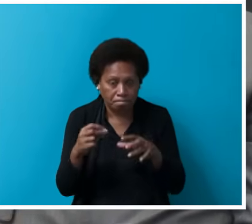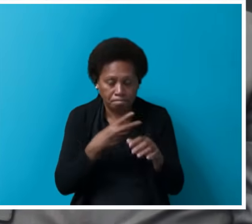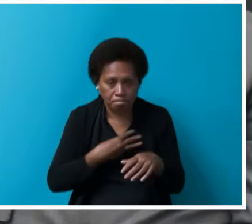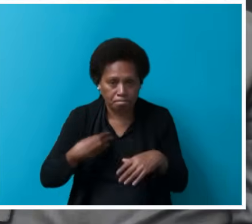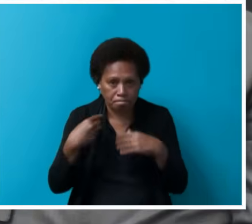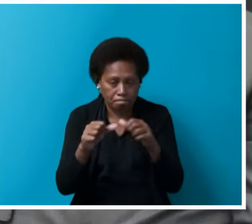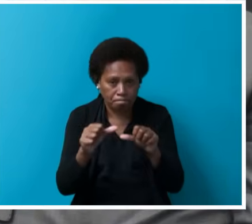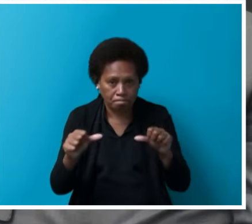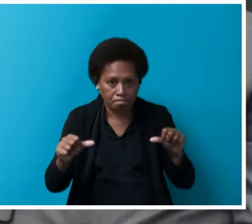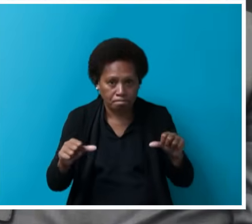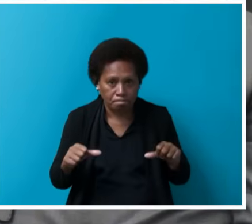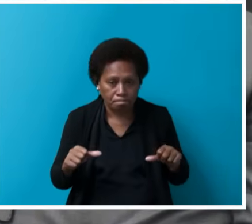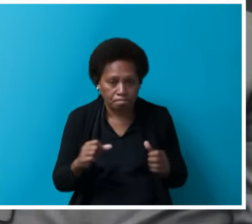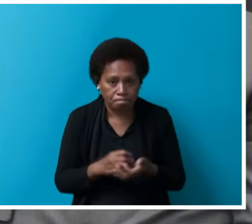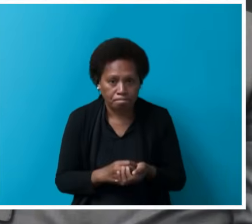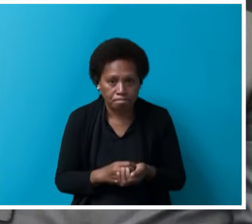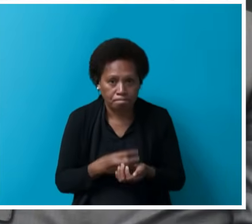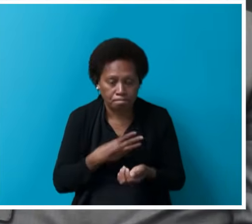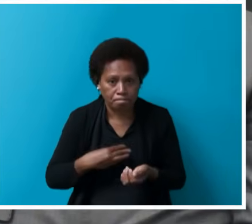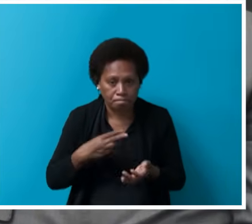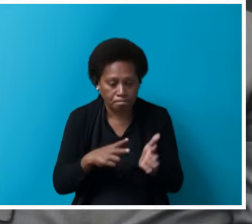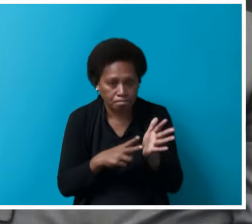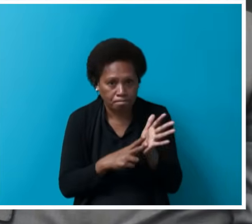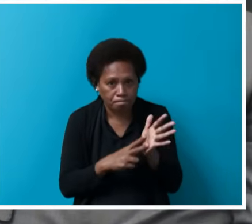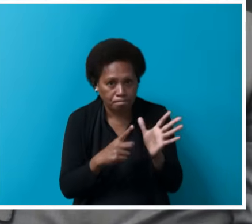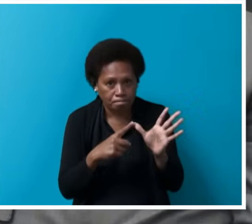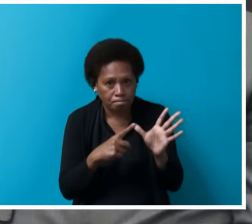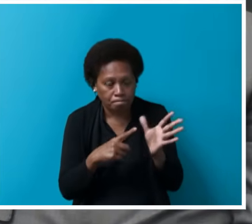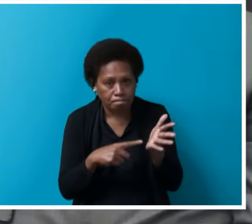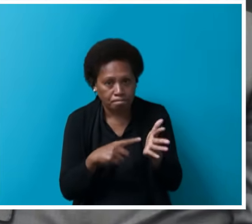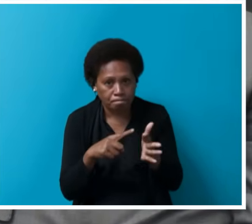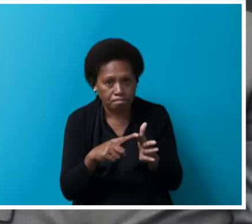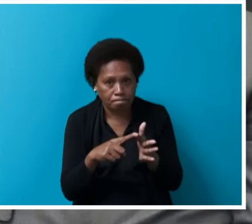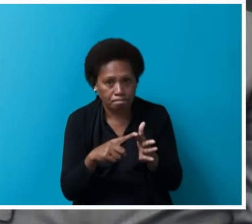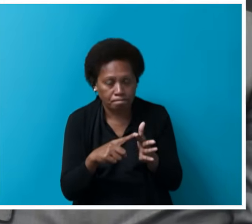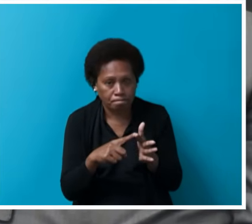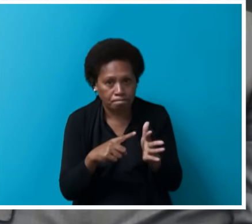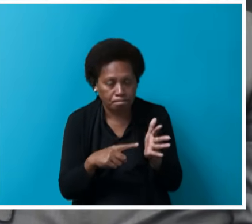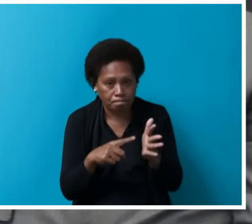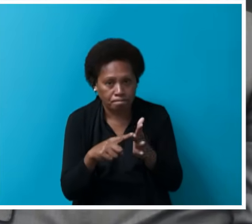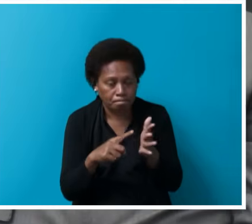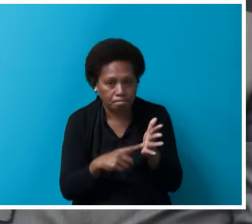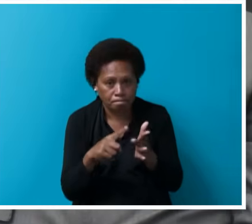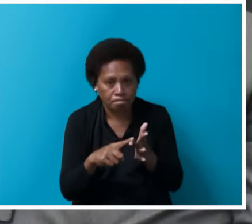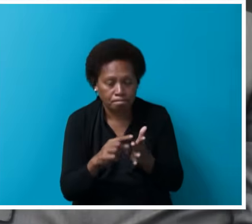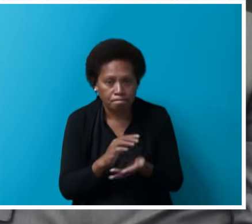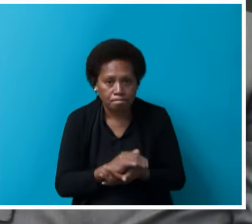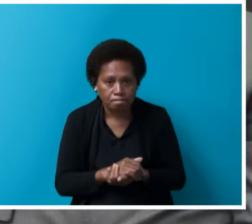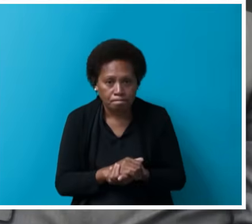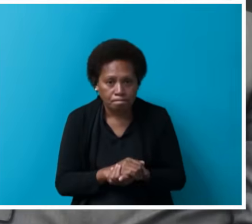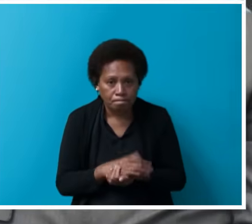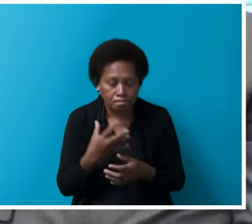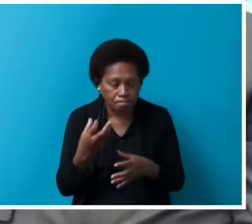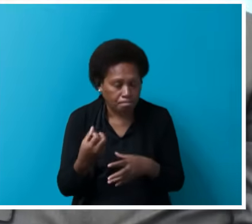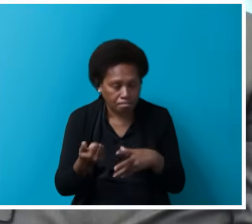Agriculture, Minister Bhatimi Dayalu, he was a go-getter. He achieved so